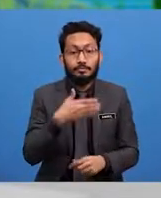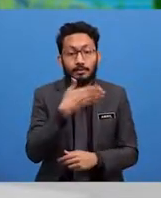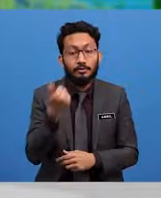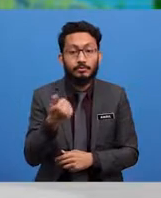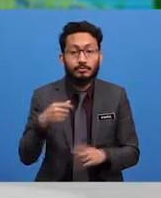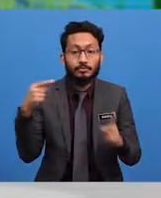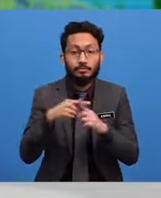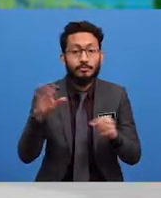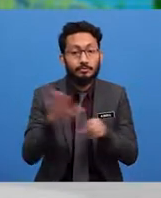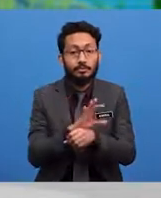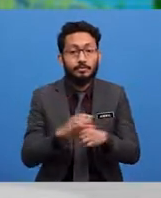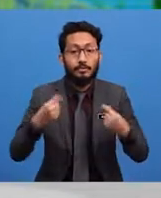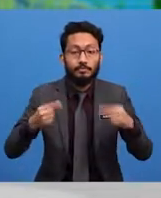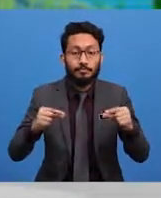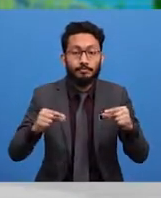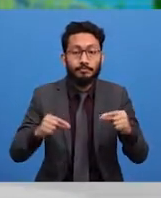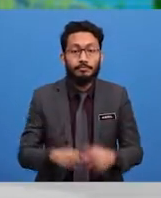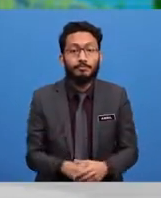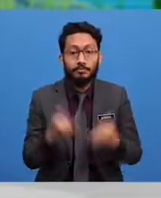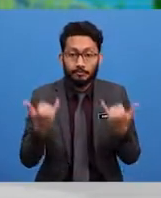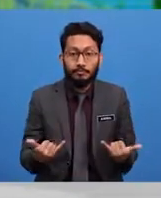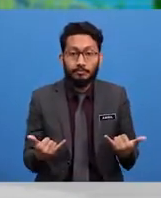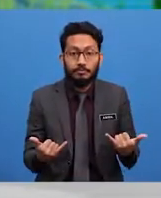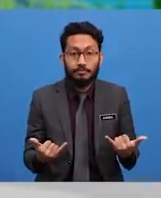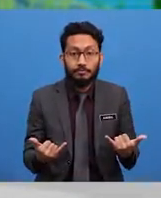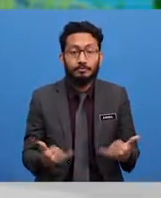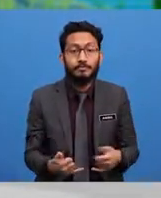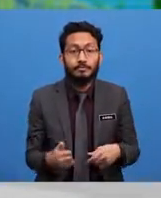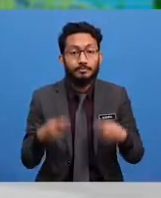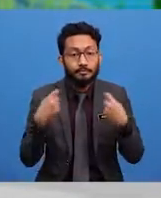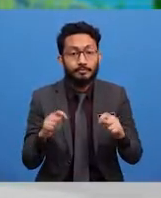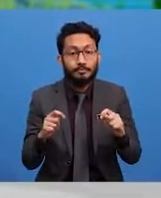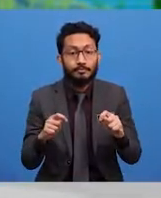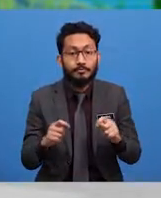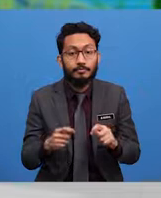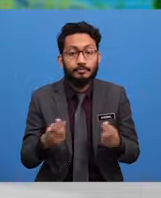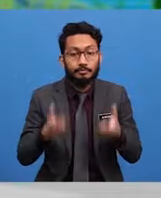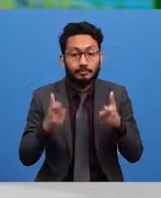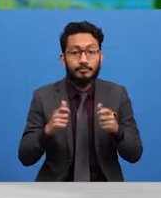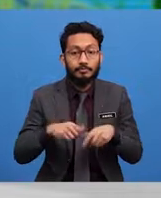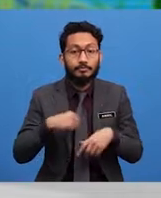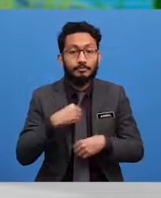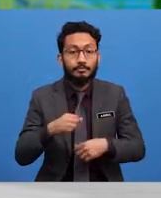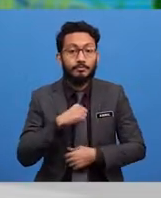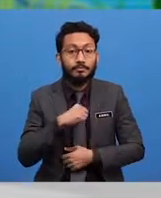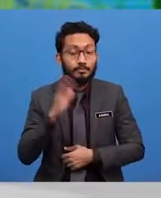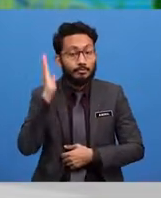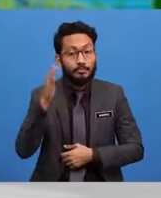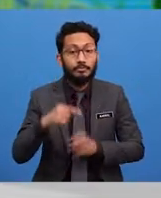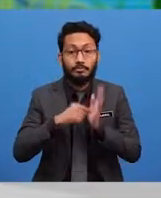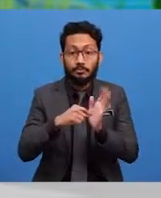night. Now, try this rapid round with me. I will flesh out the